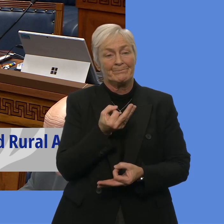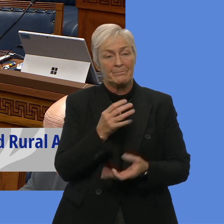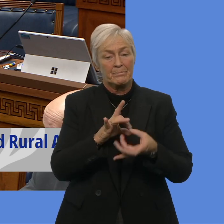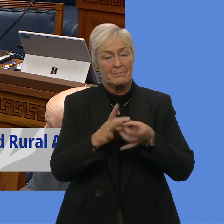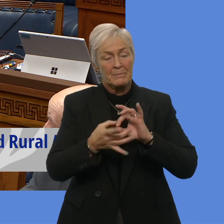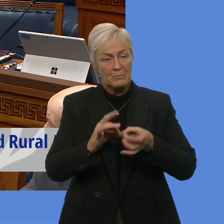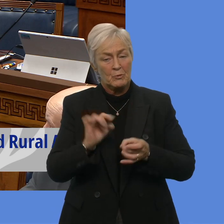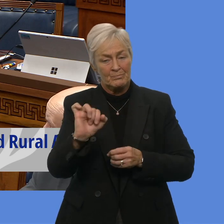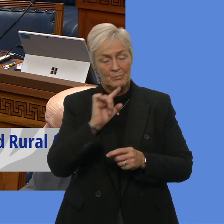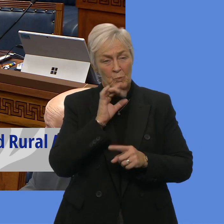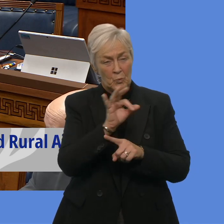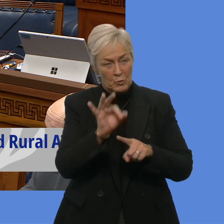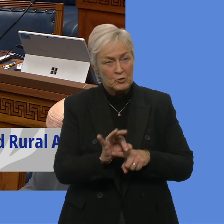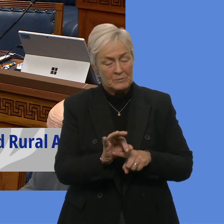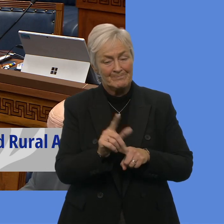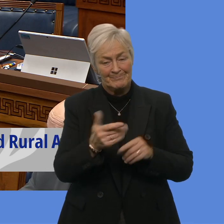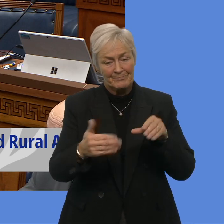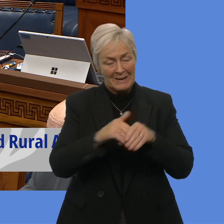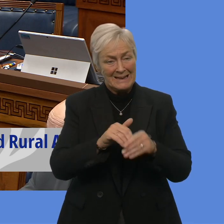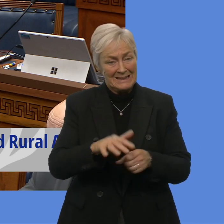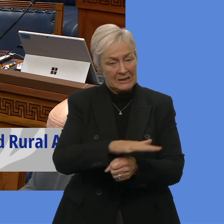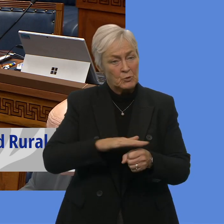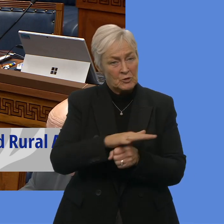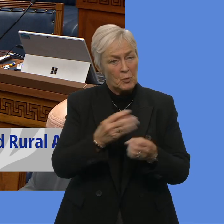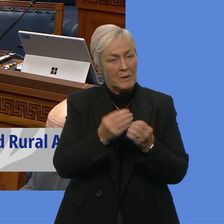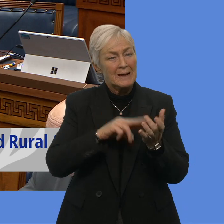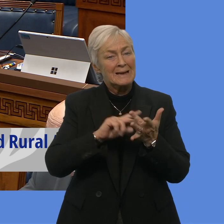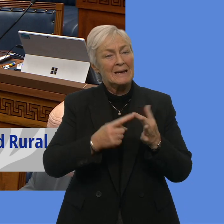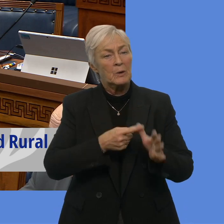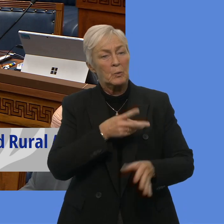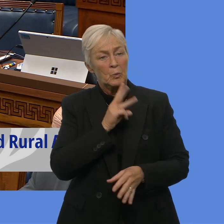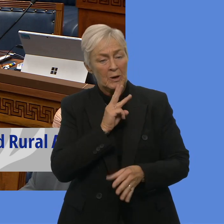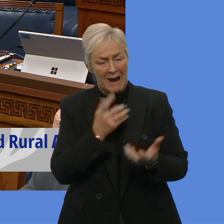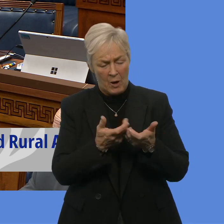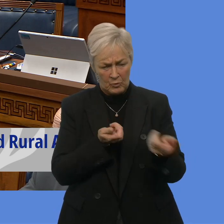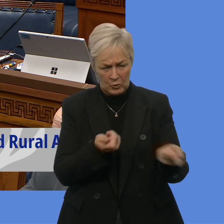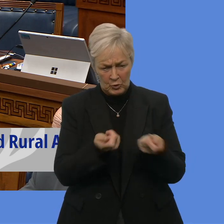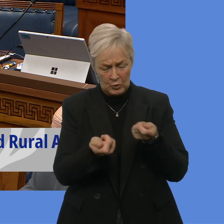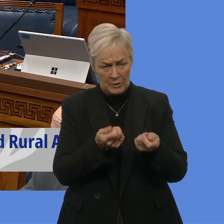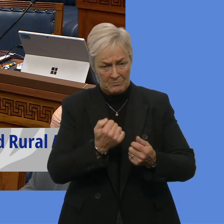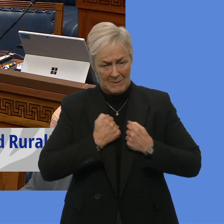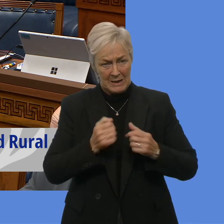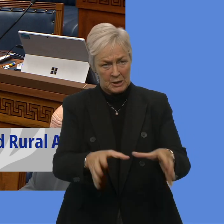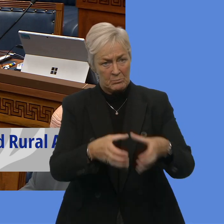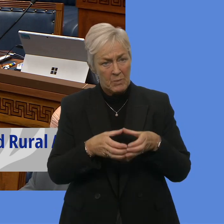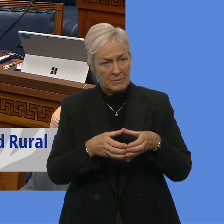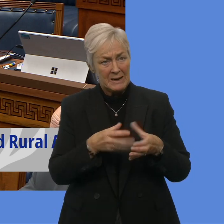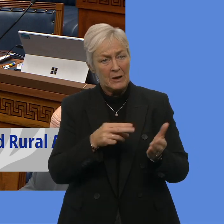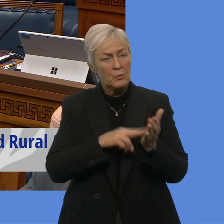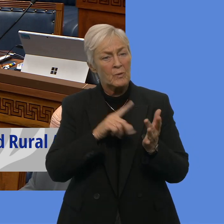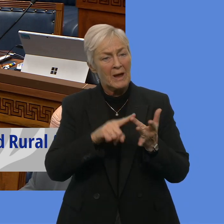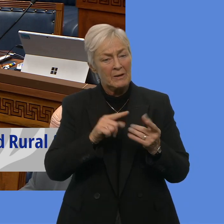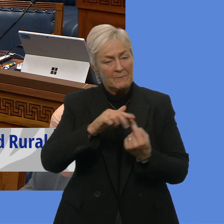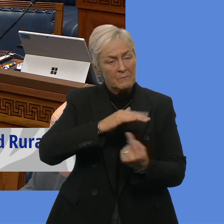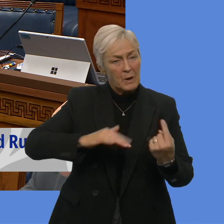issue, which is in terms of the situation with regards to the NI water and how we regulate those from my department and from Northern Ireland Environment Agency. The